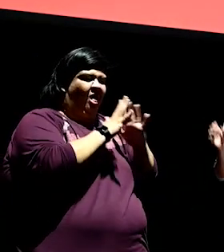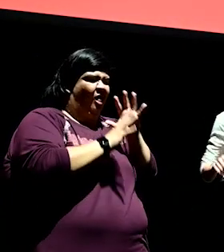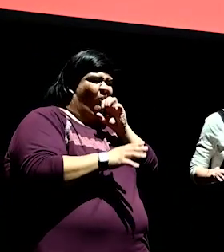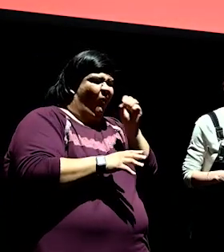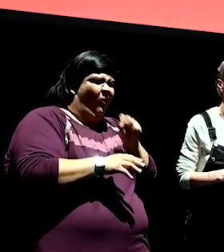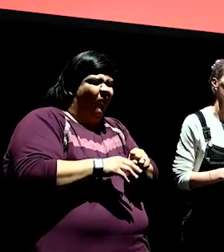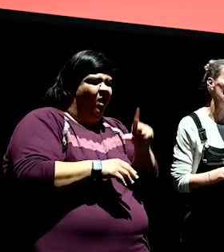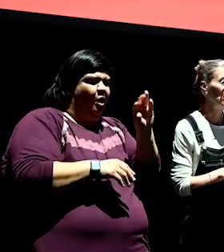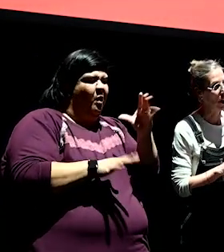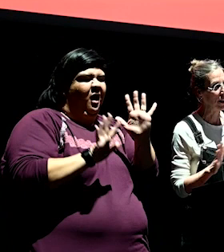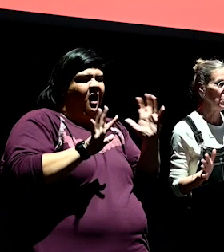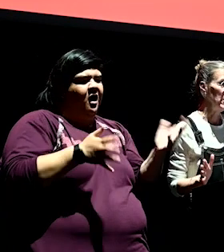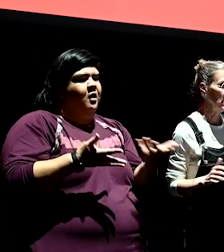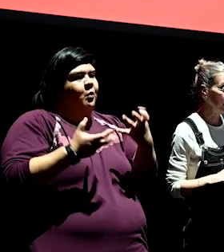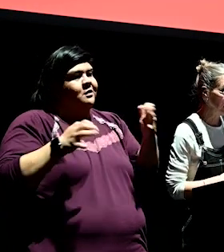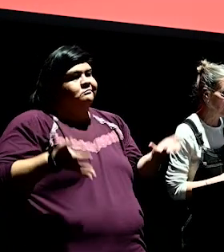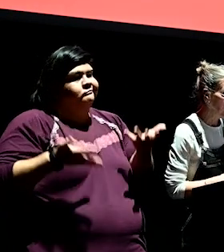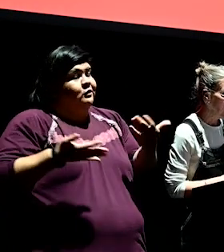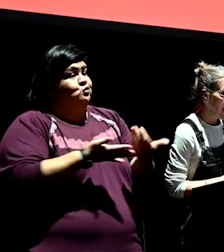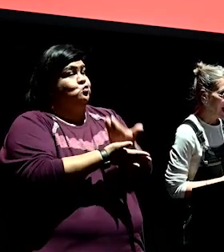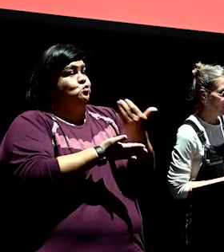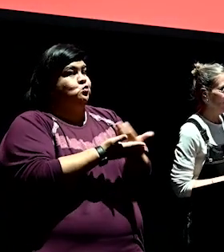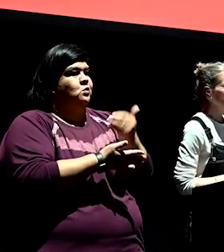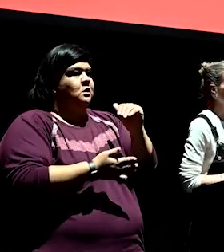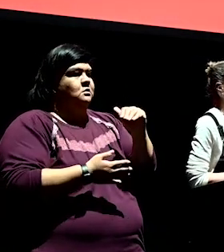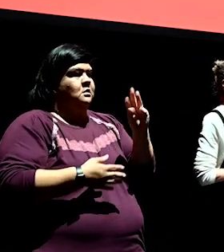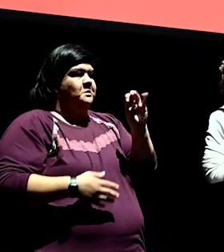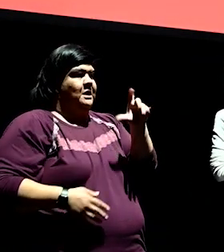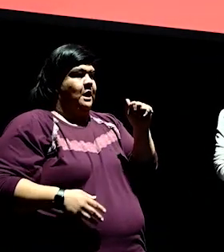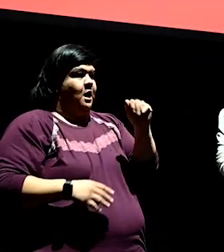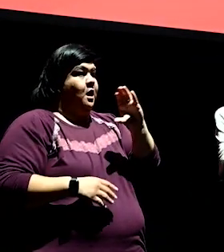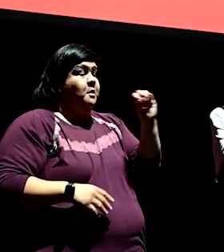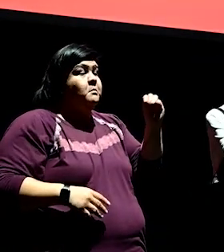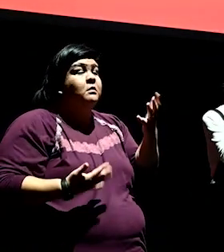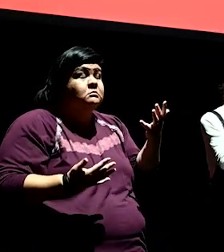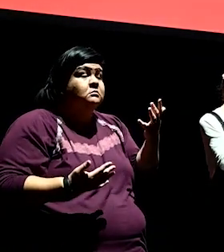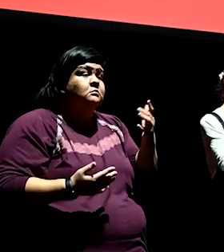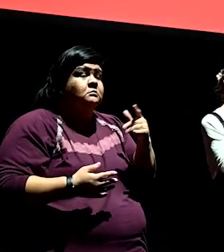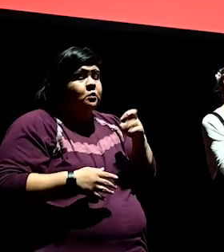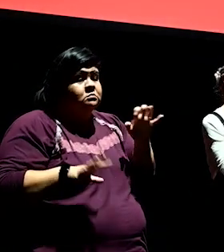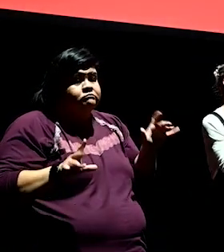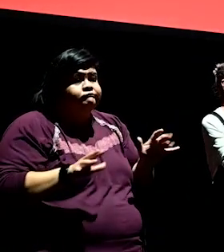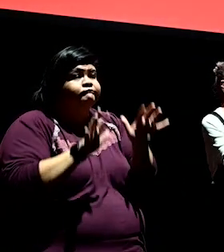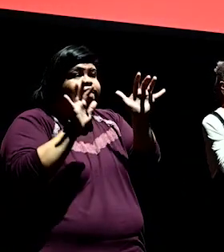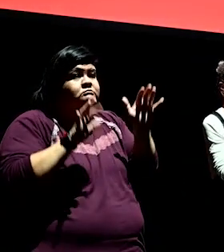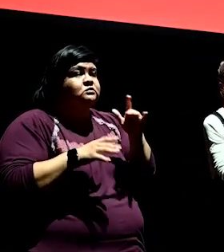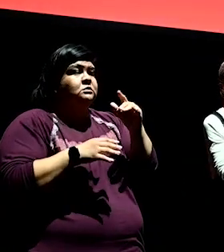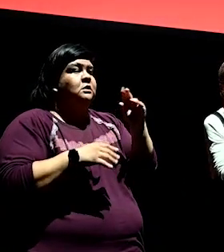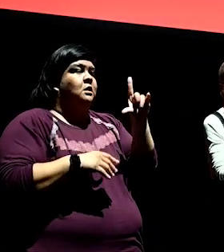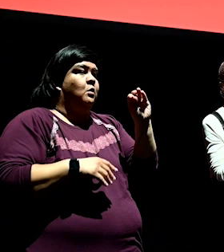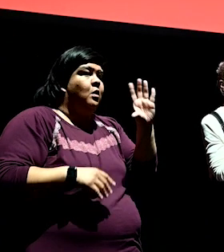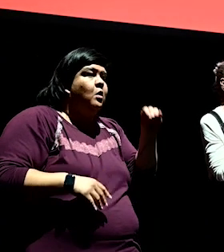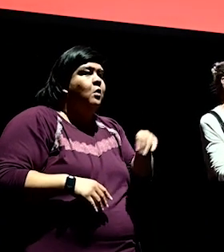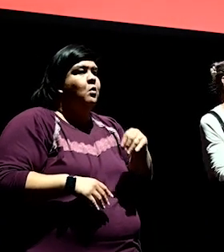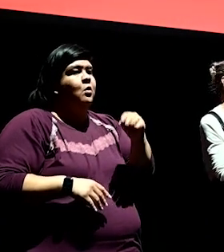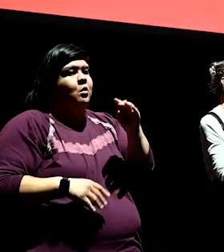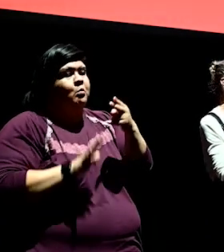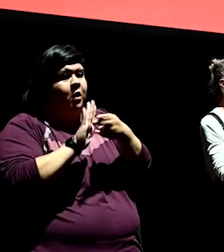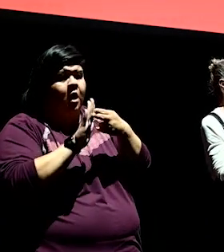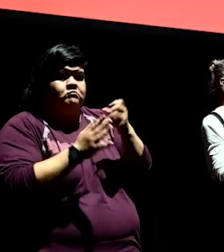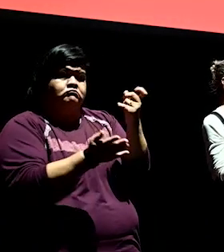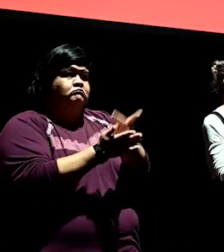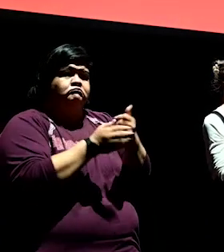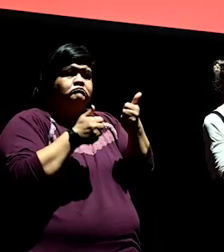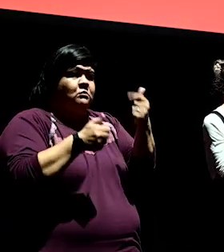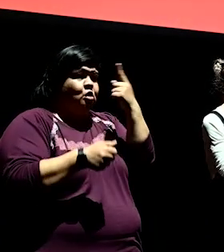wanted to feel fresh and like a media company. And so we did it. We did the design of the logo. Logo's approved, looks great. We